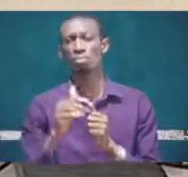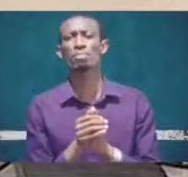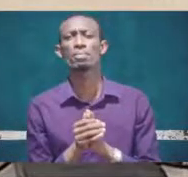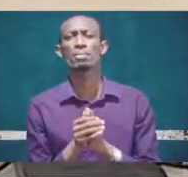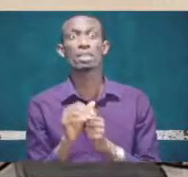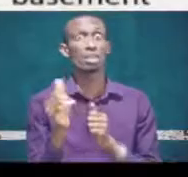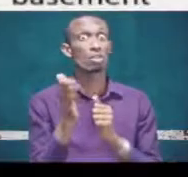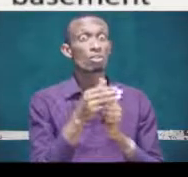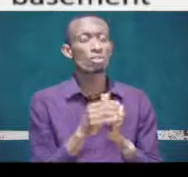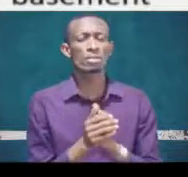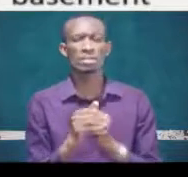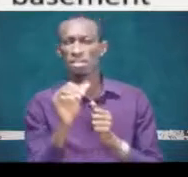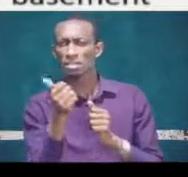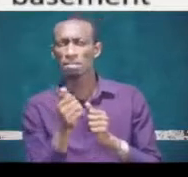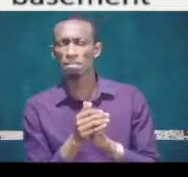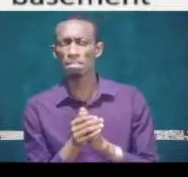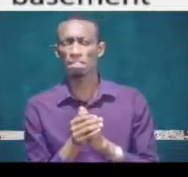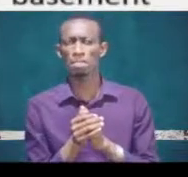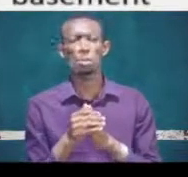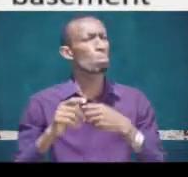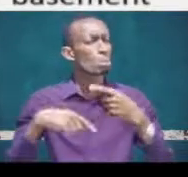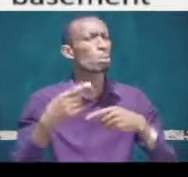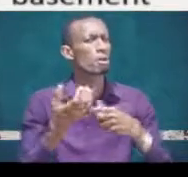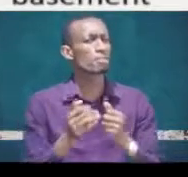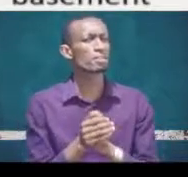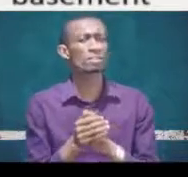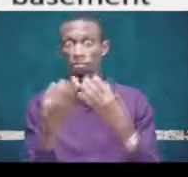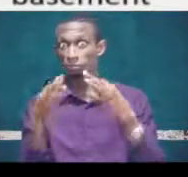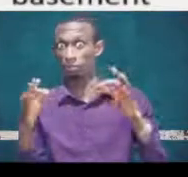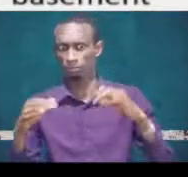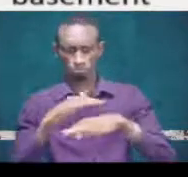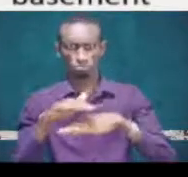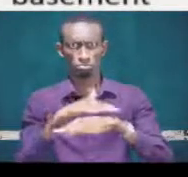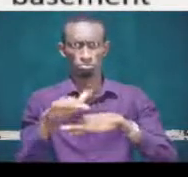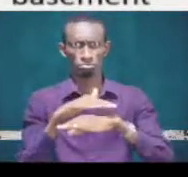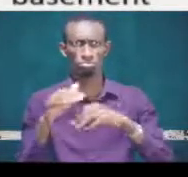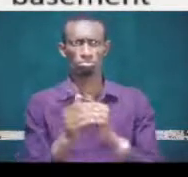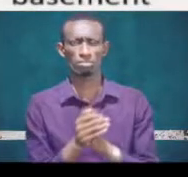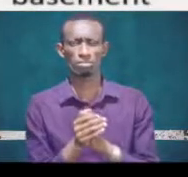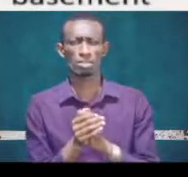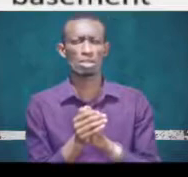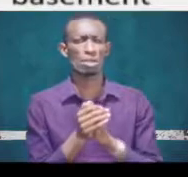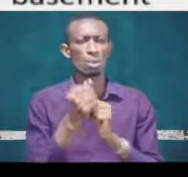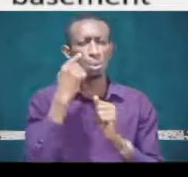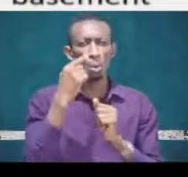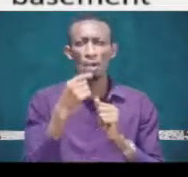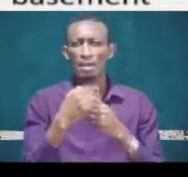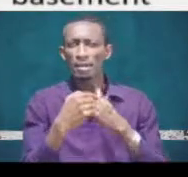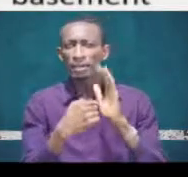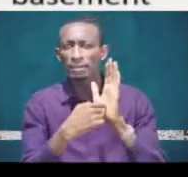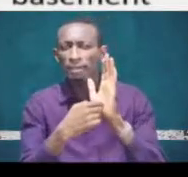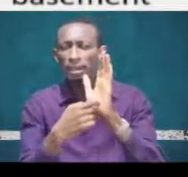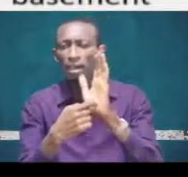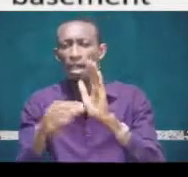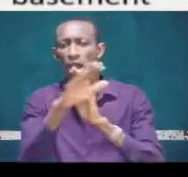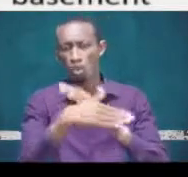glands. We always have free surface exposed to an open